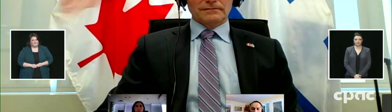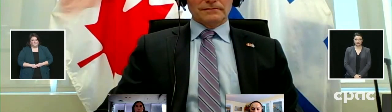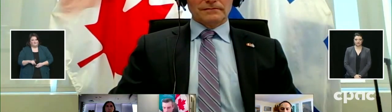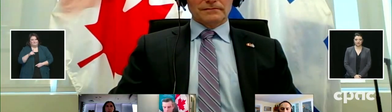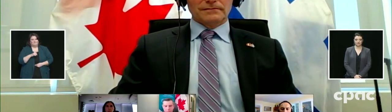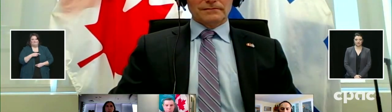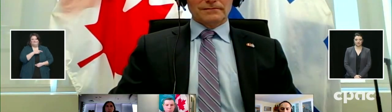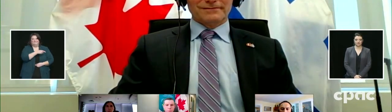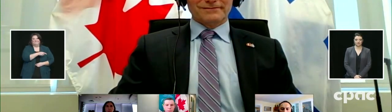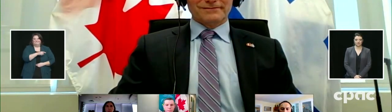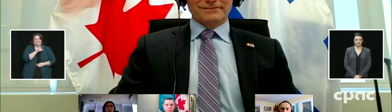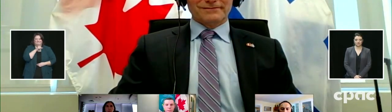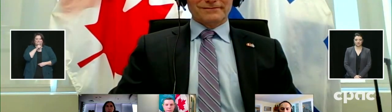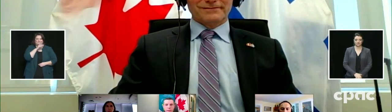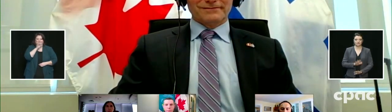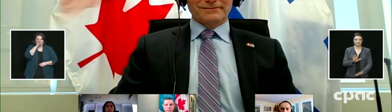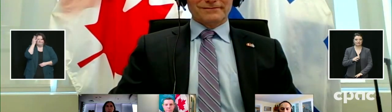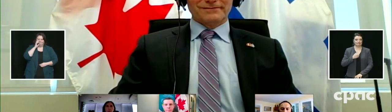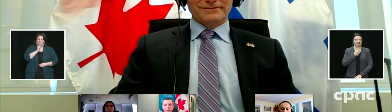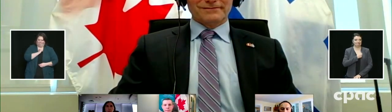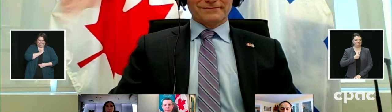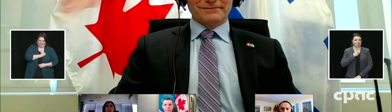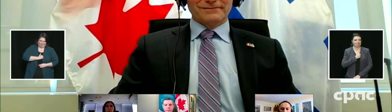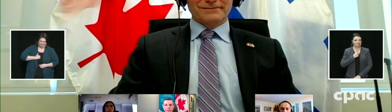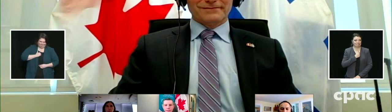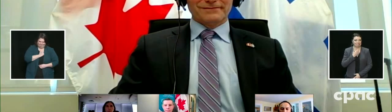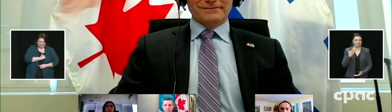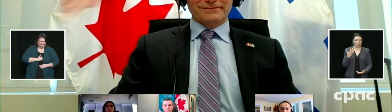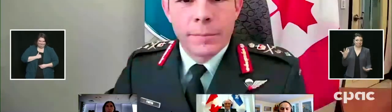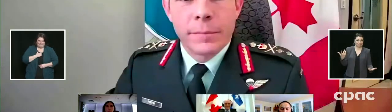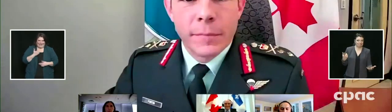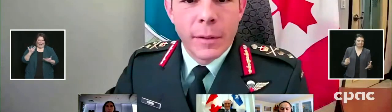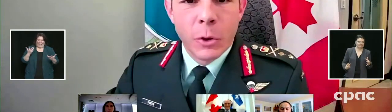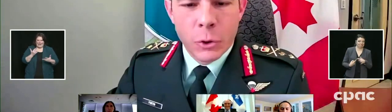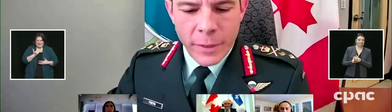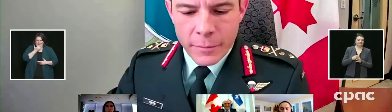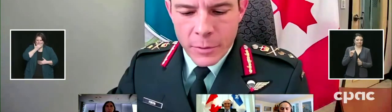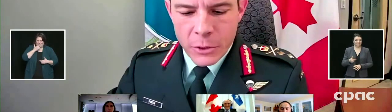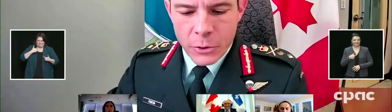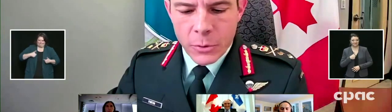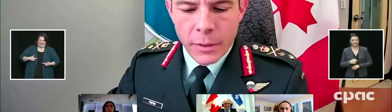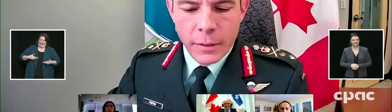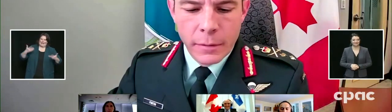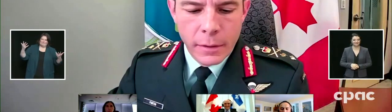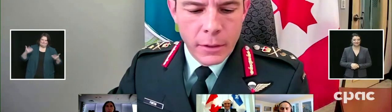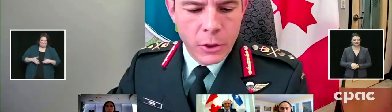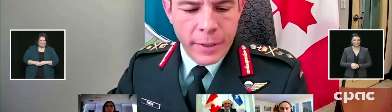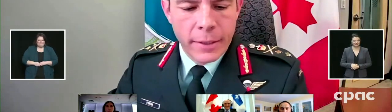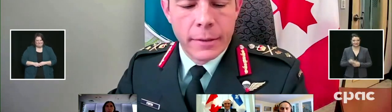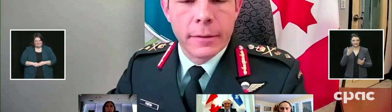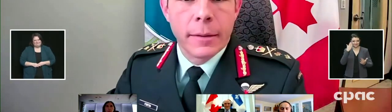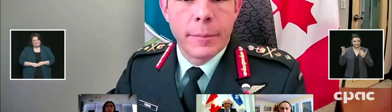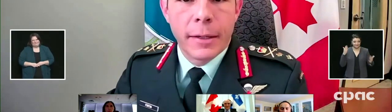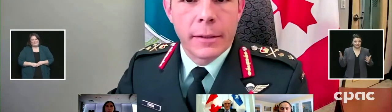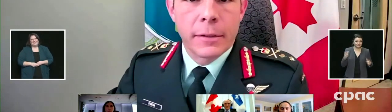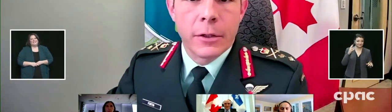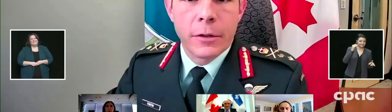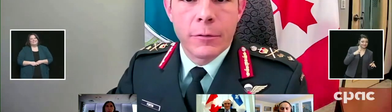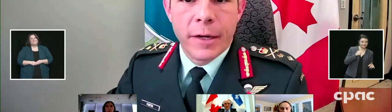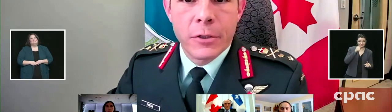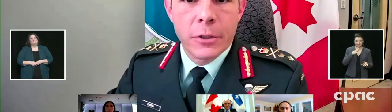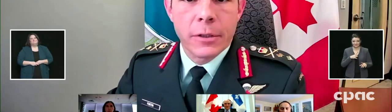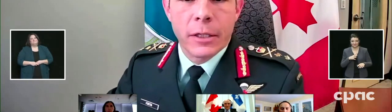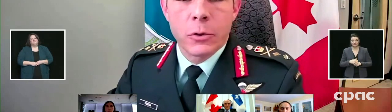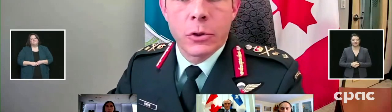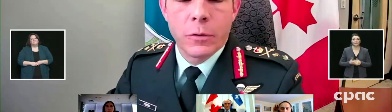Désolé, ça devait arriver une fois, ça m'est arrivé à moi. Alors, bonjour, mesdames et messieurs. Alors, j'aimerais parler